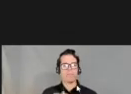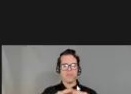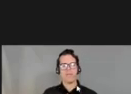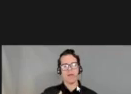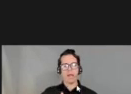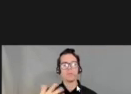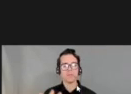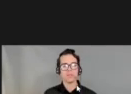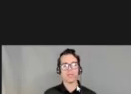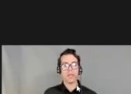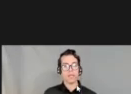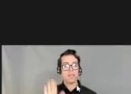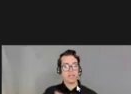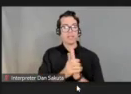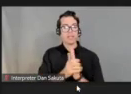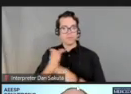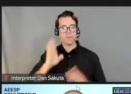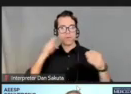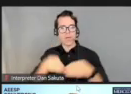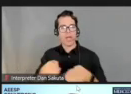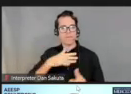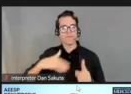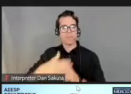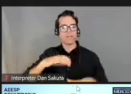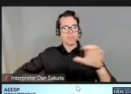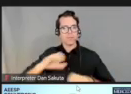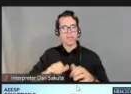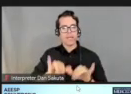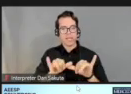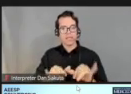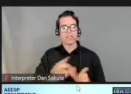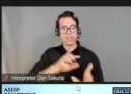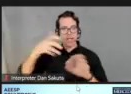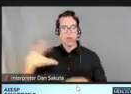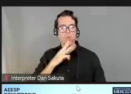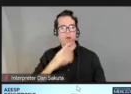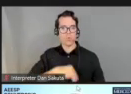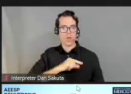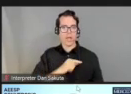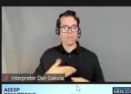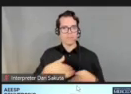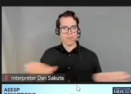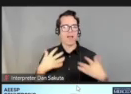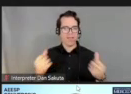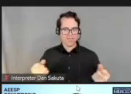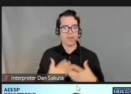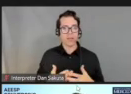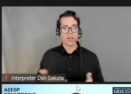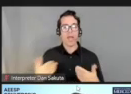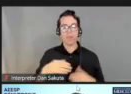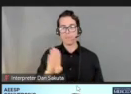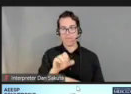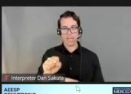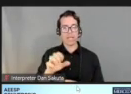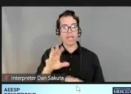focuses on environmental chemistry and engineering, disasters, water quality, infrastructure, and public health. Dr. Whelton holds a BS, MS,